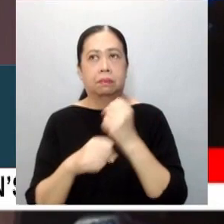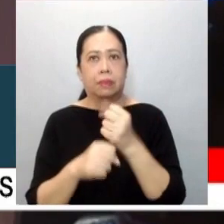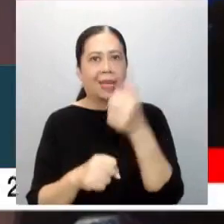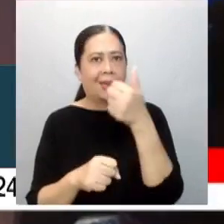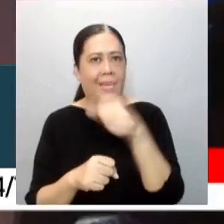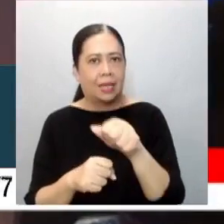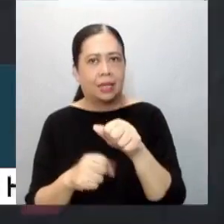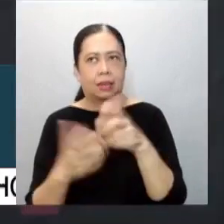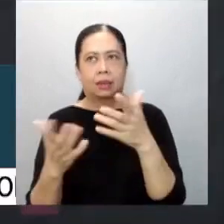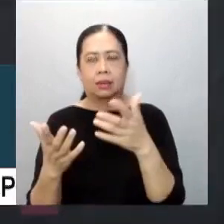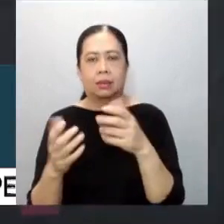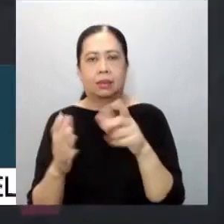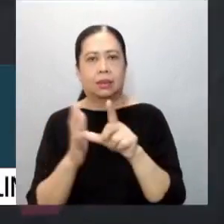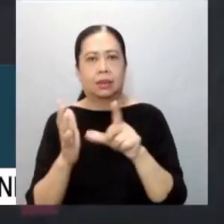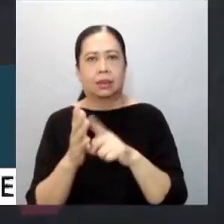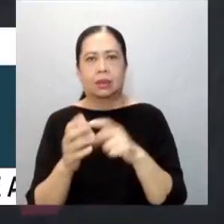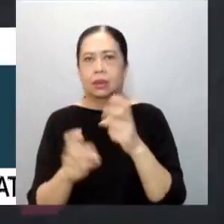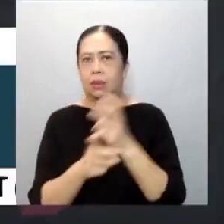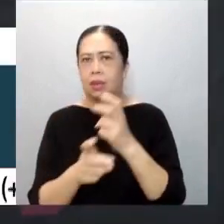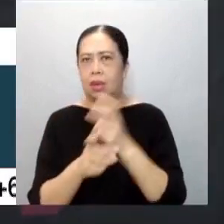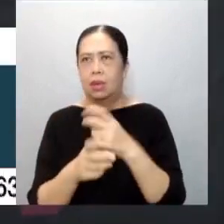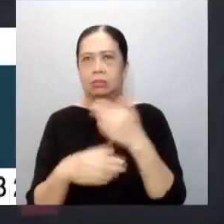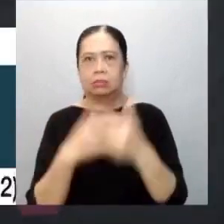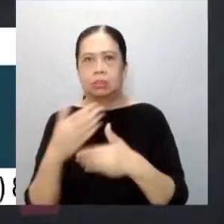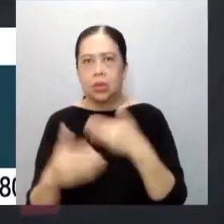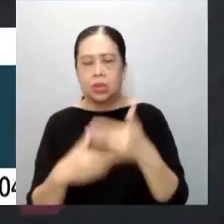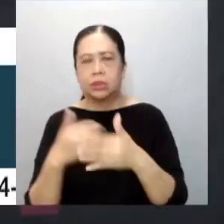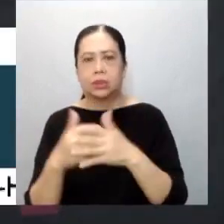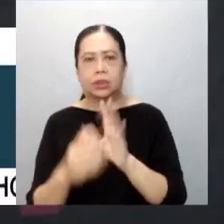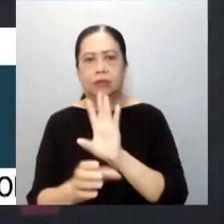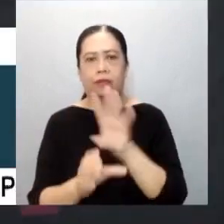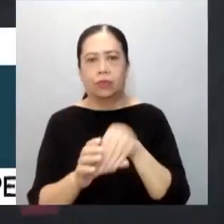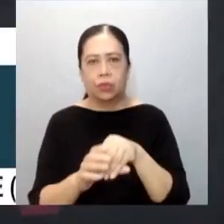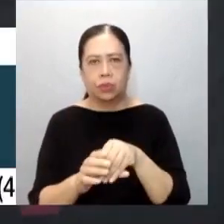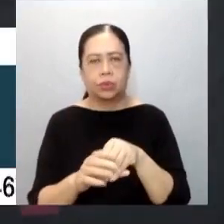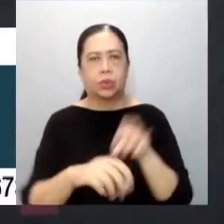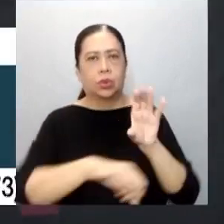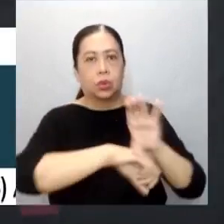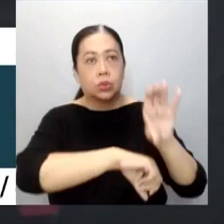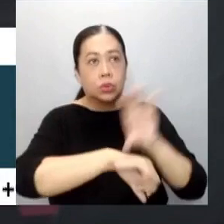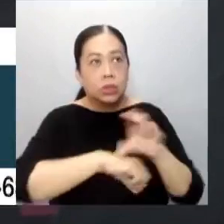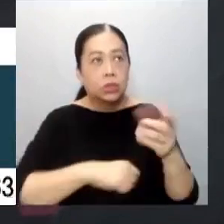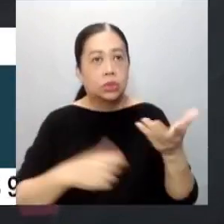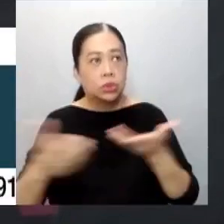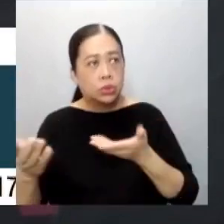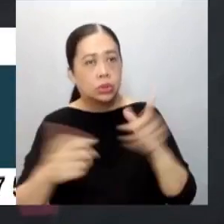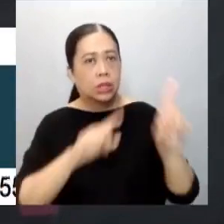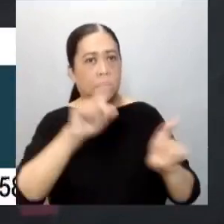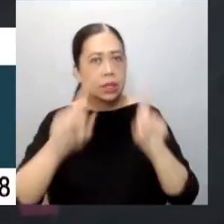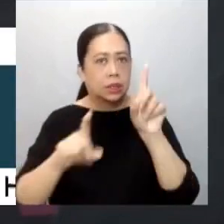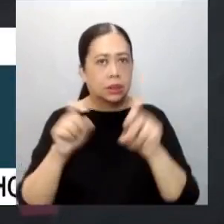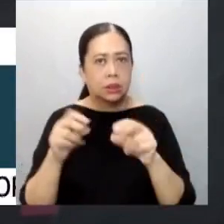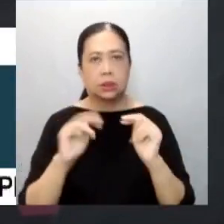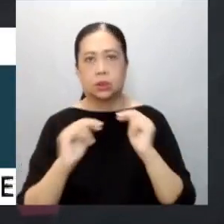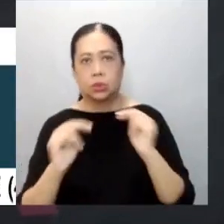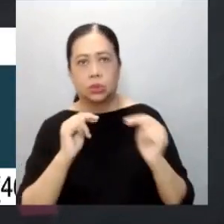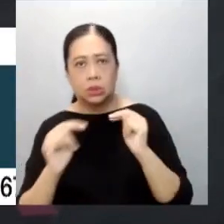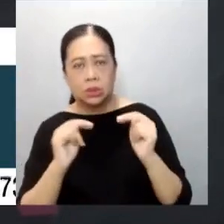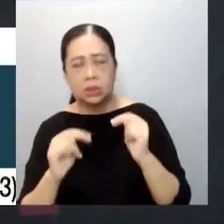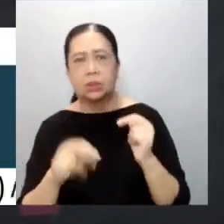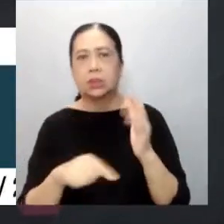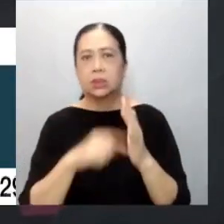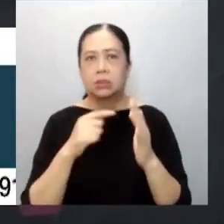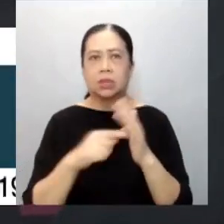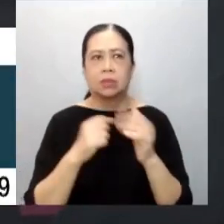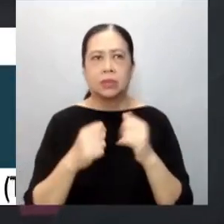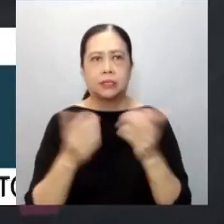a complex, arduous process that involves consultations, negotiations, sometimes even